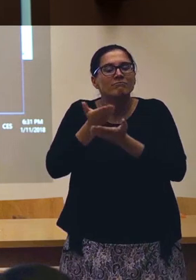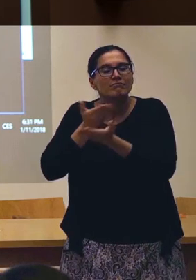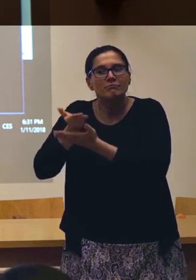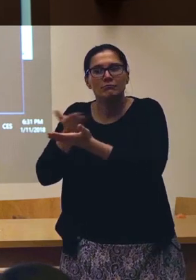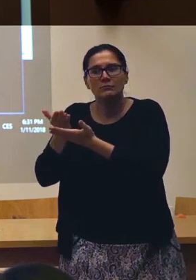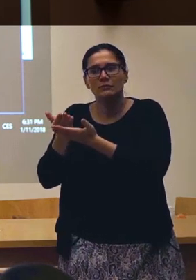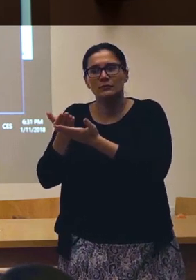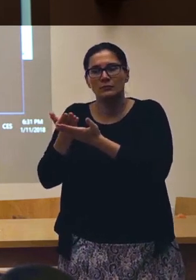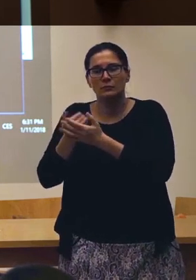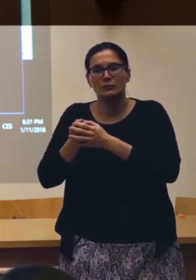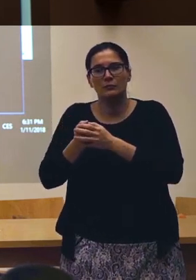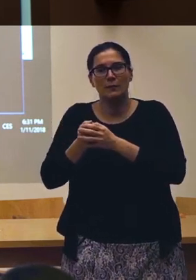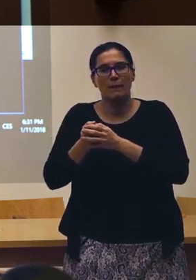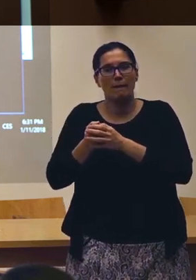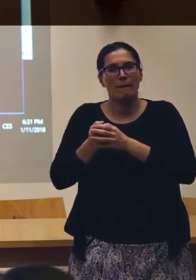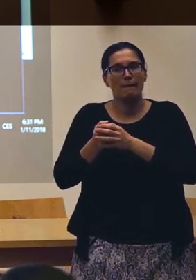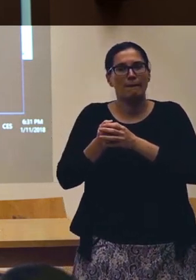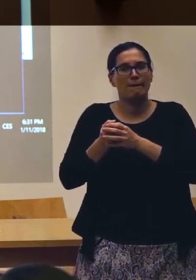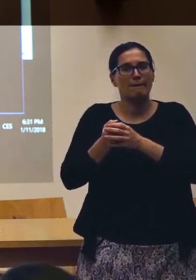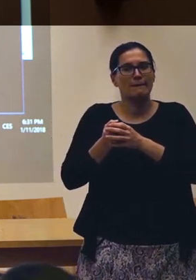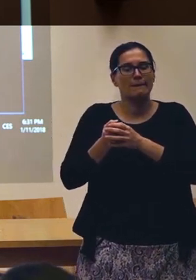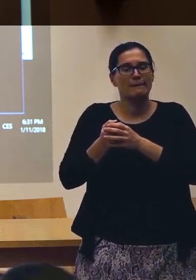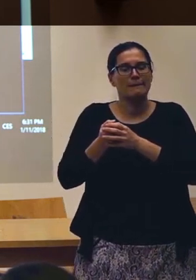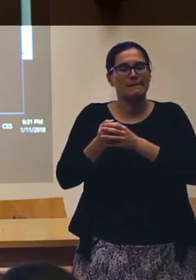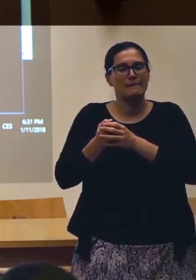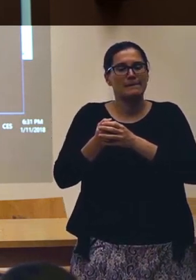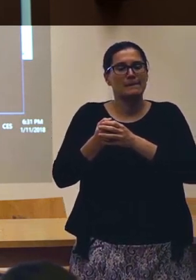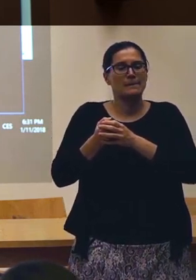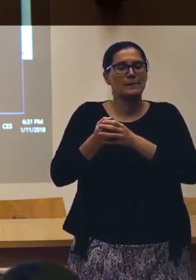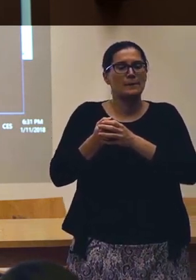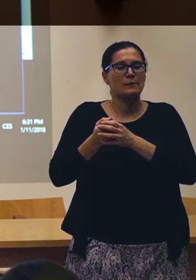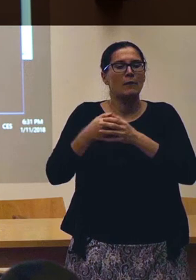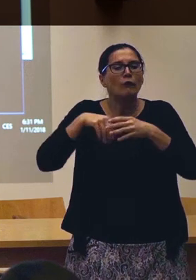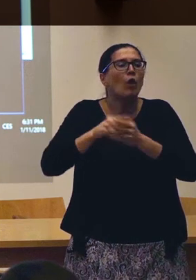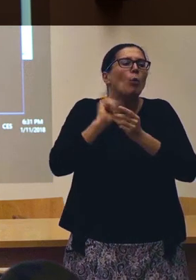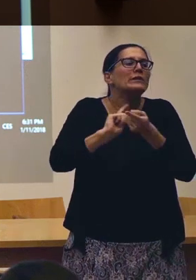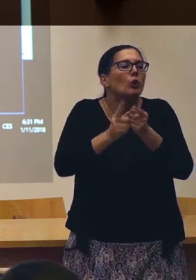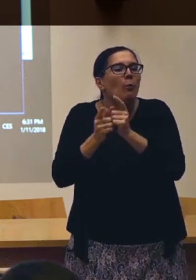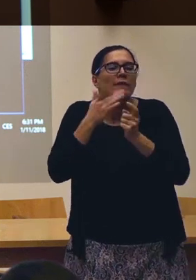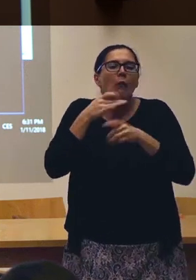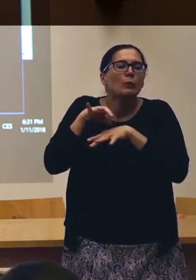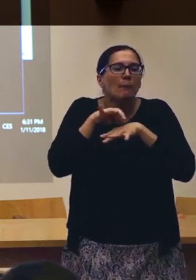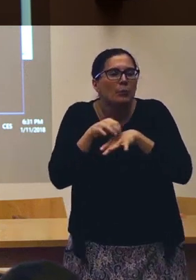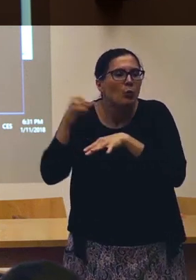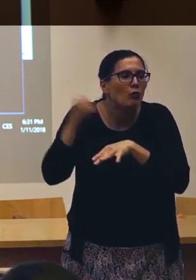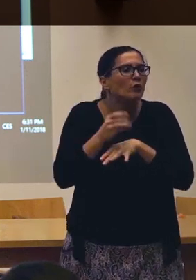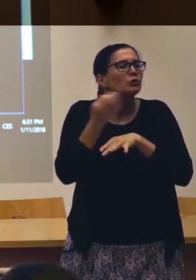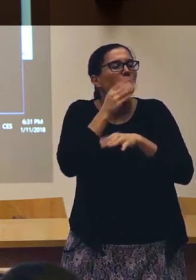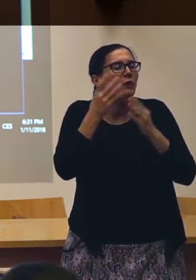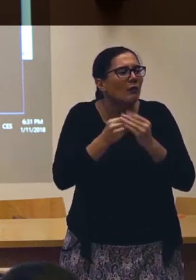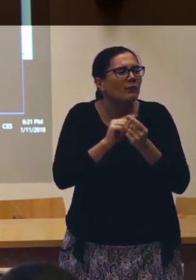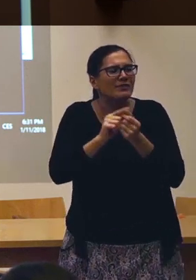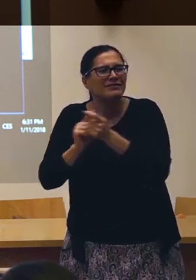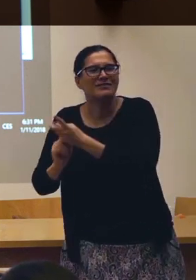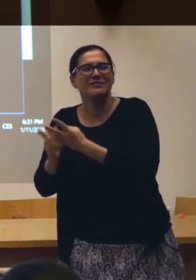is in forms of the discussion, not so in the form of the guided tour, etc., etc. So it was